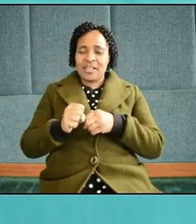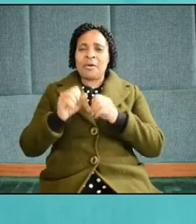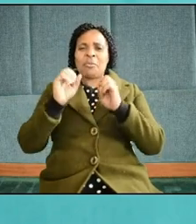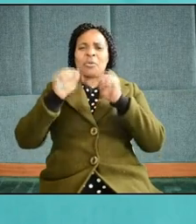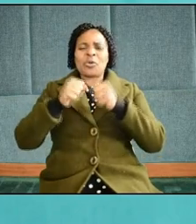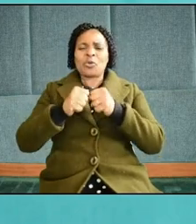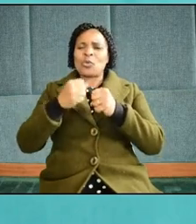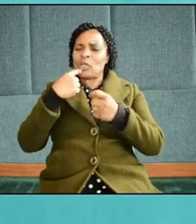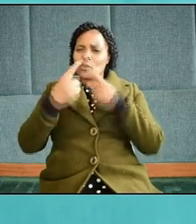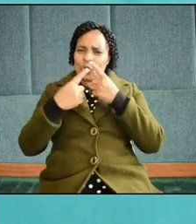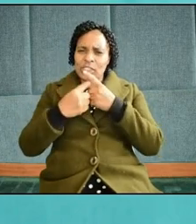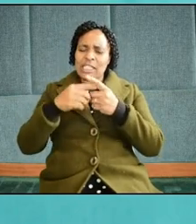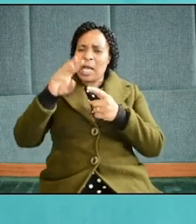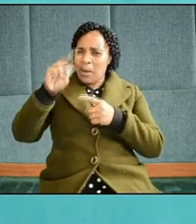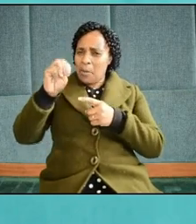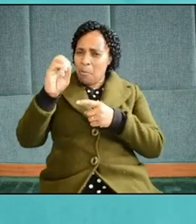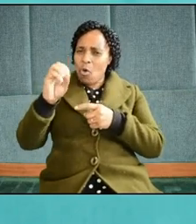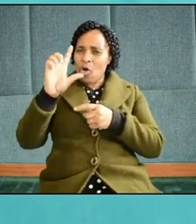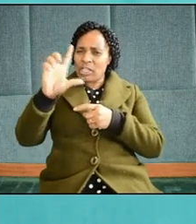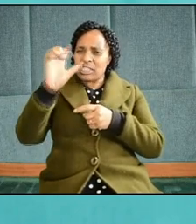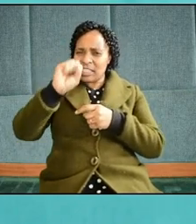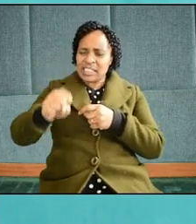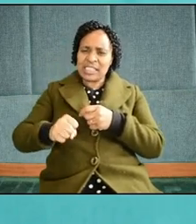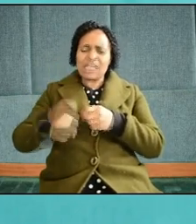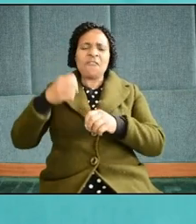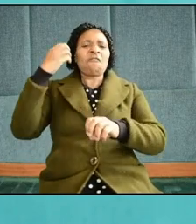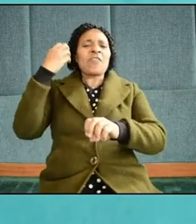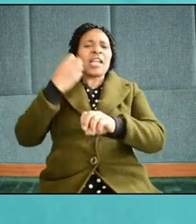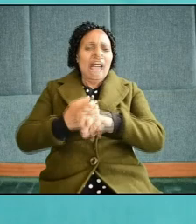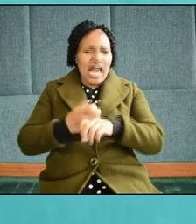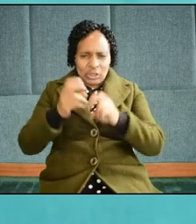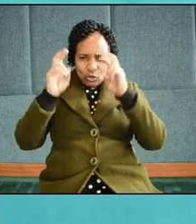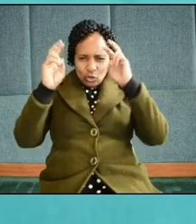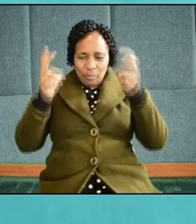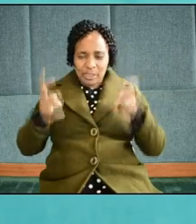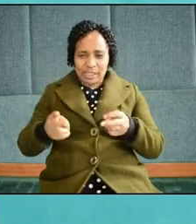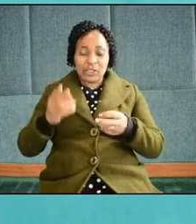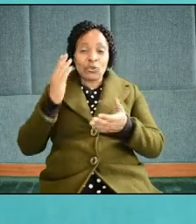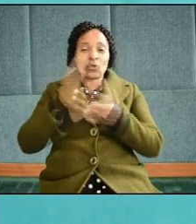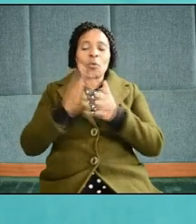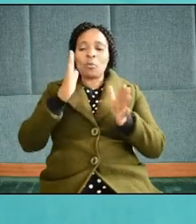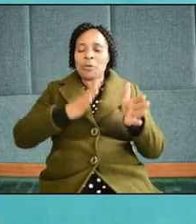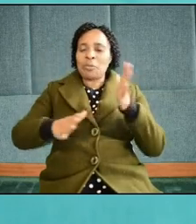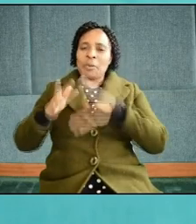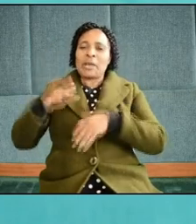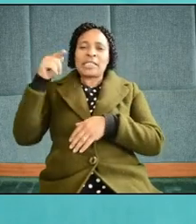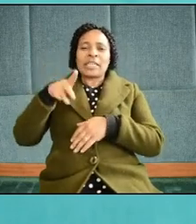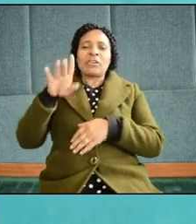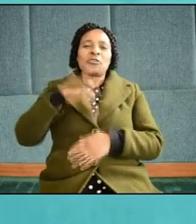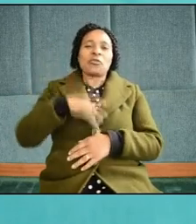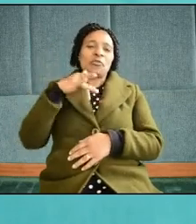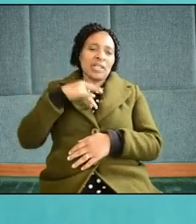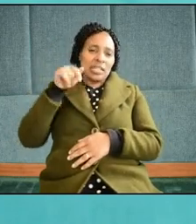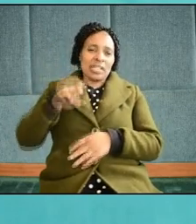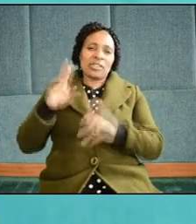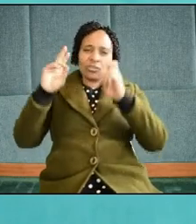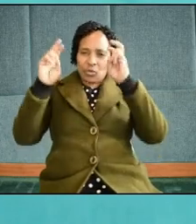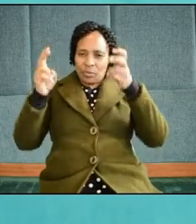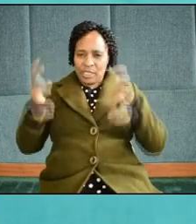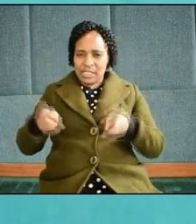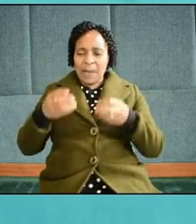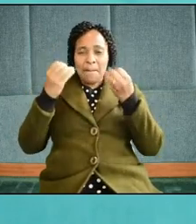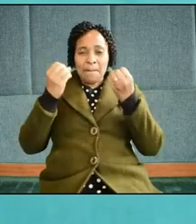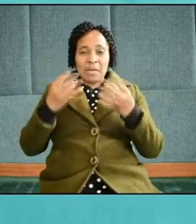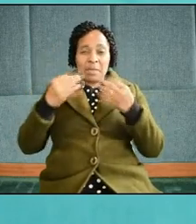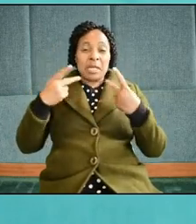molds. And we're told molds is a very hard topic. In fact, just prepare yourself to fail that topic, because many